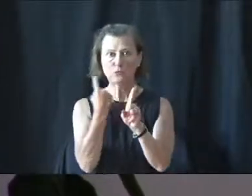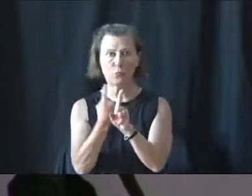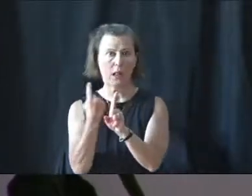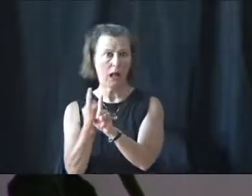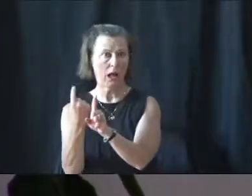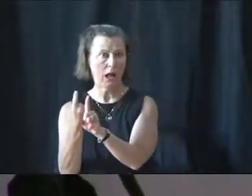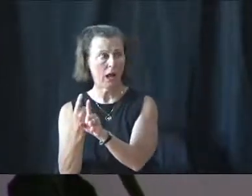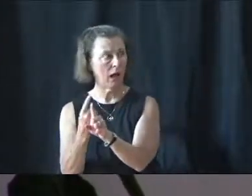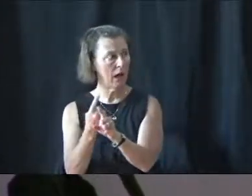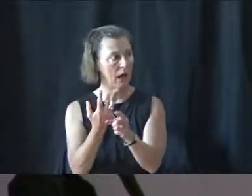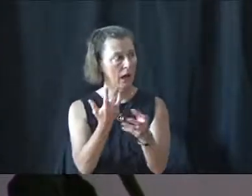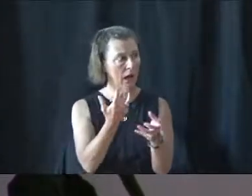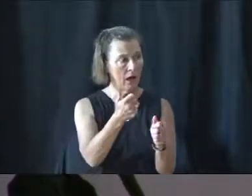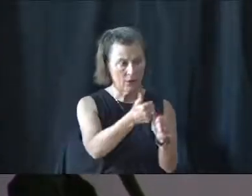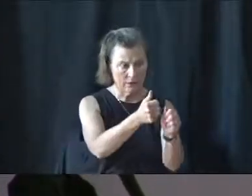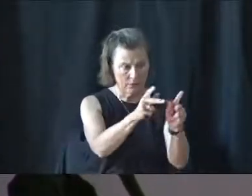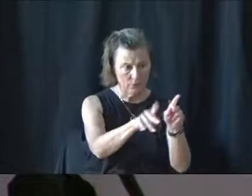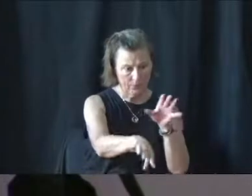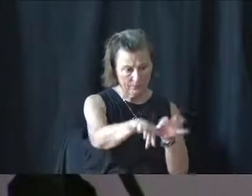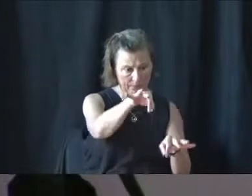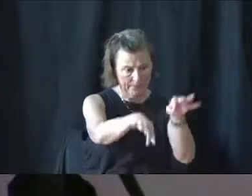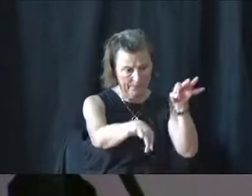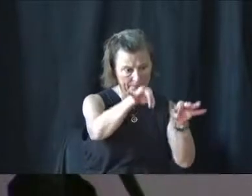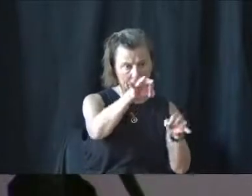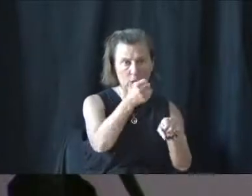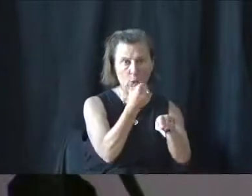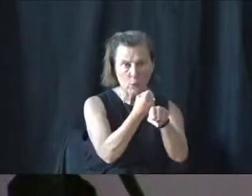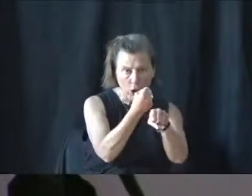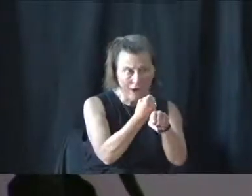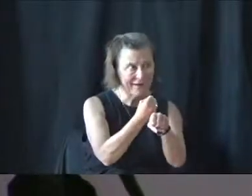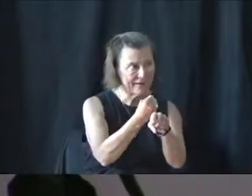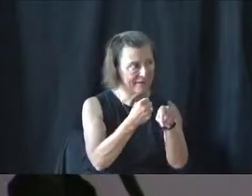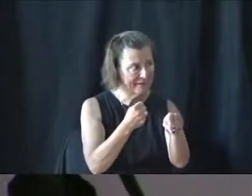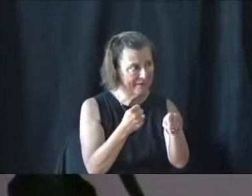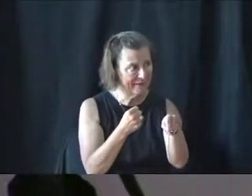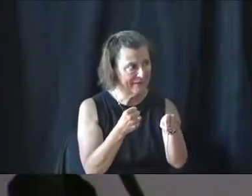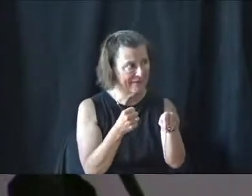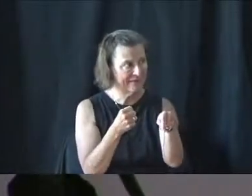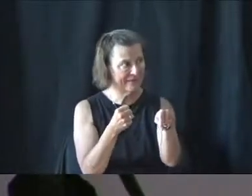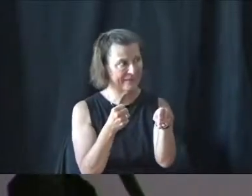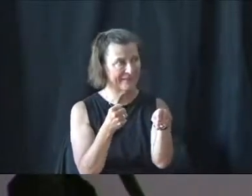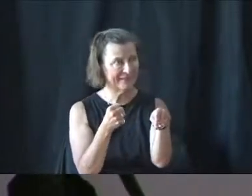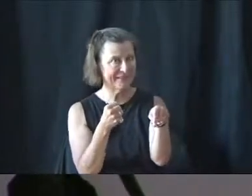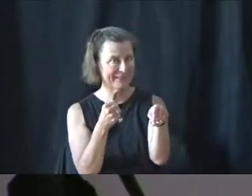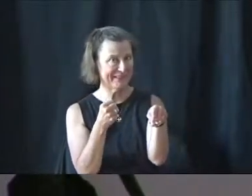want everyone to pick one rock. Riley, you want to go first? Oh, hi, Maddie.